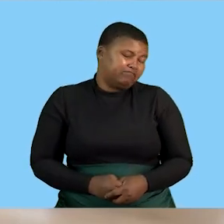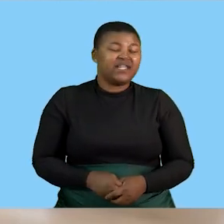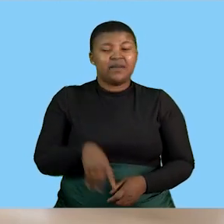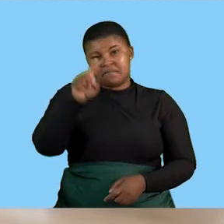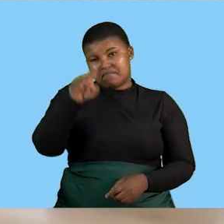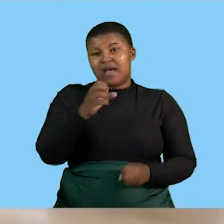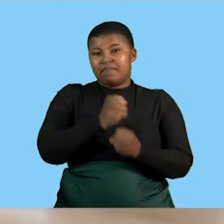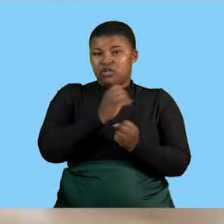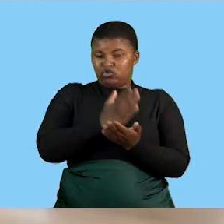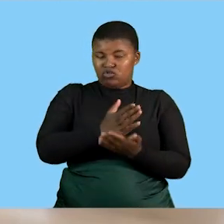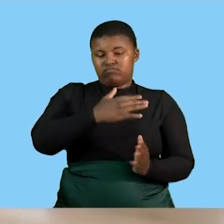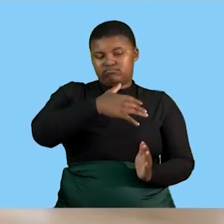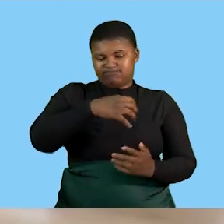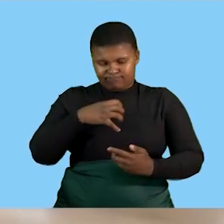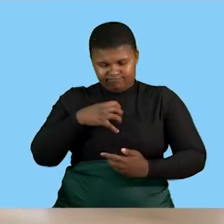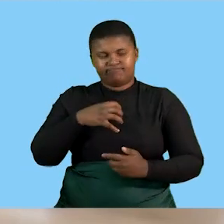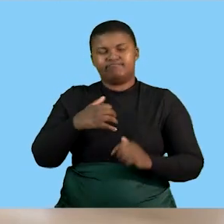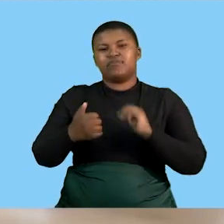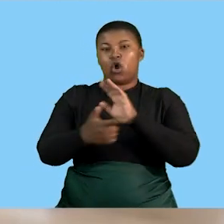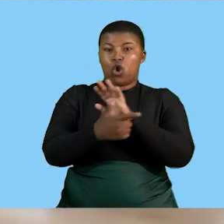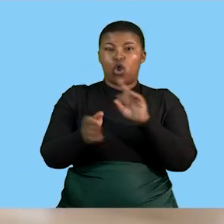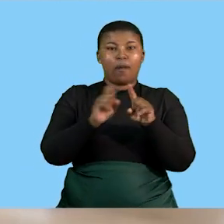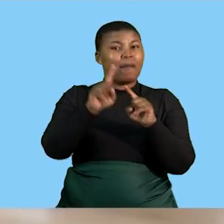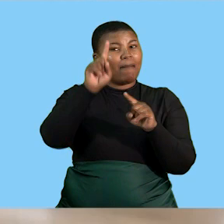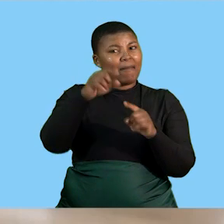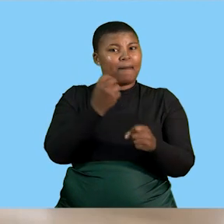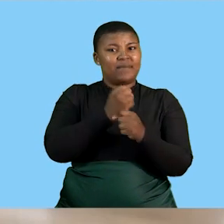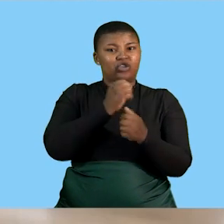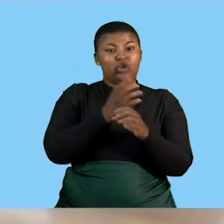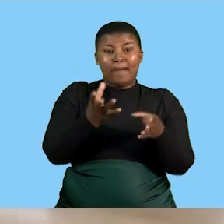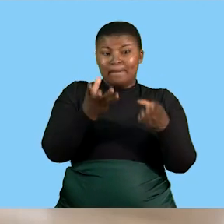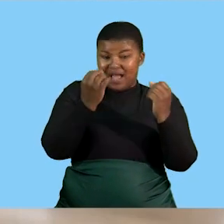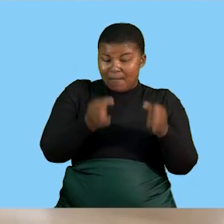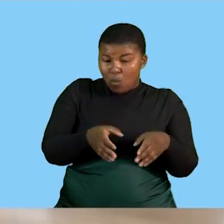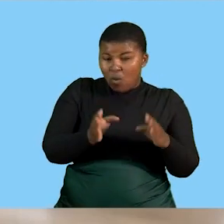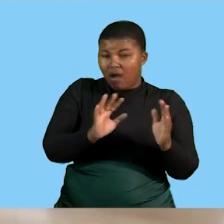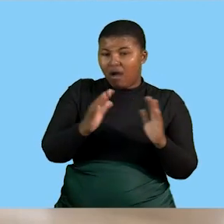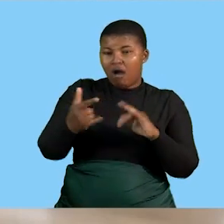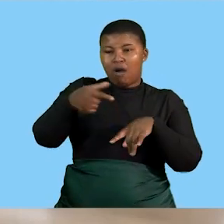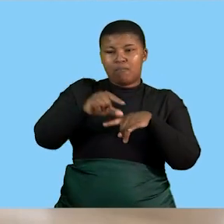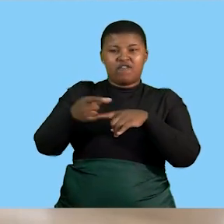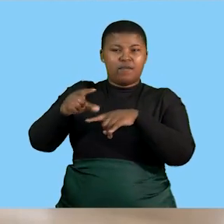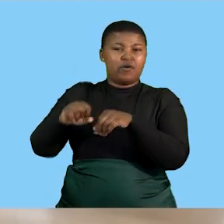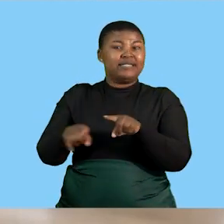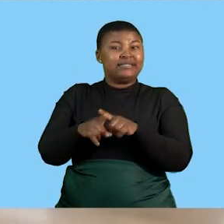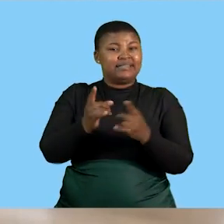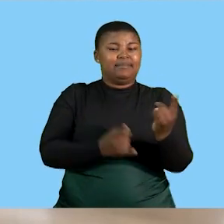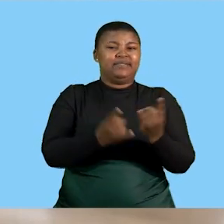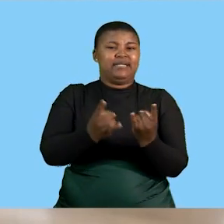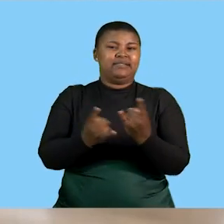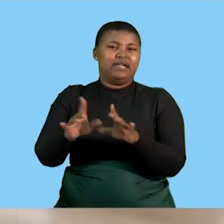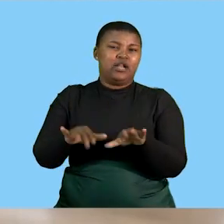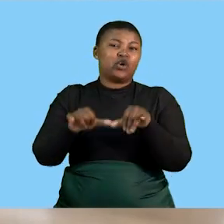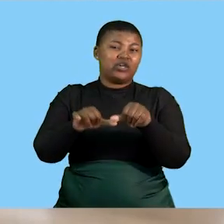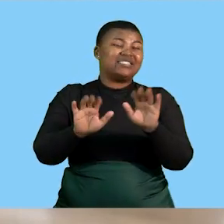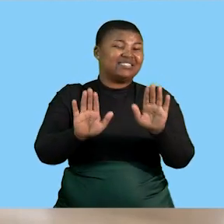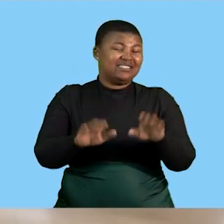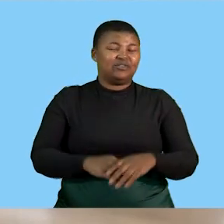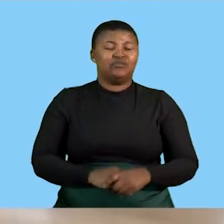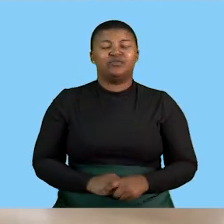again. And they will stand in the way of your business to achieve your success. So these are